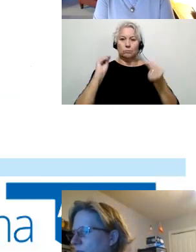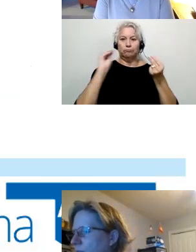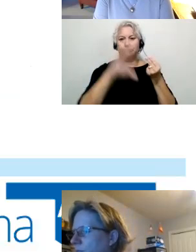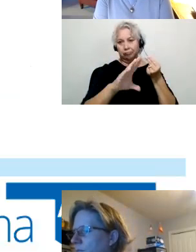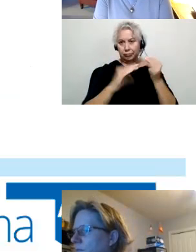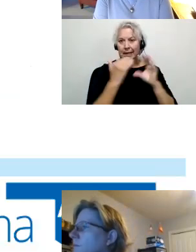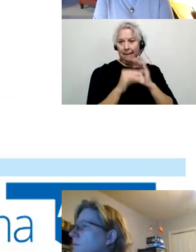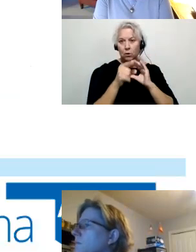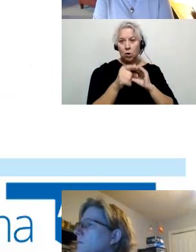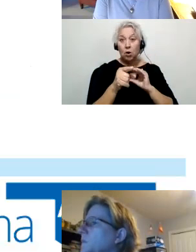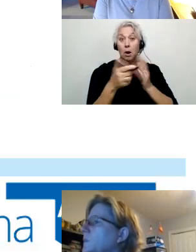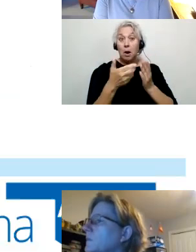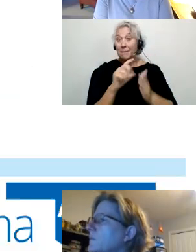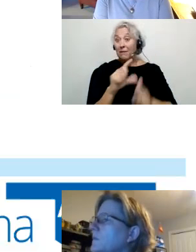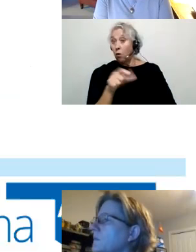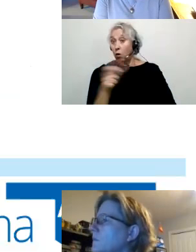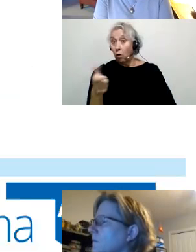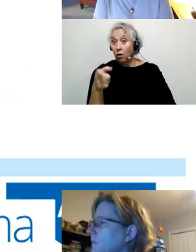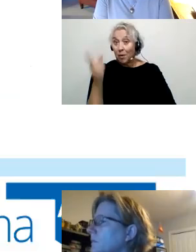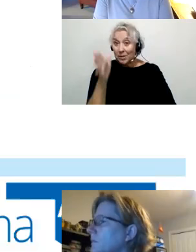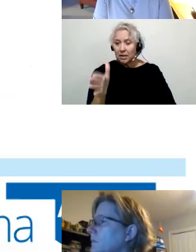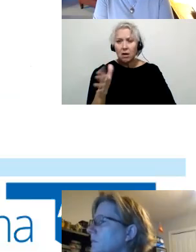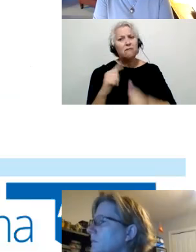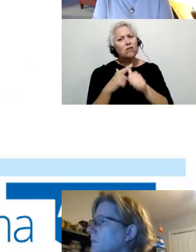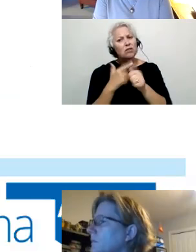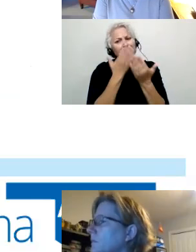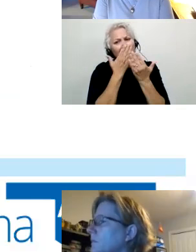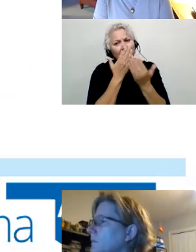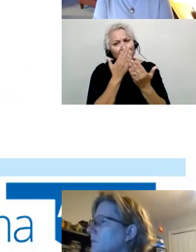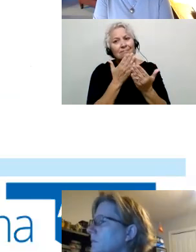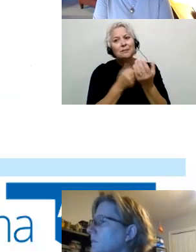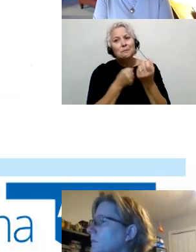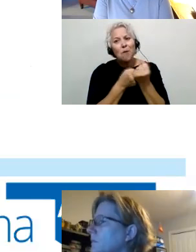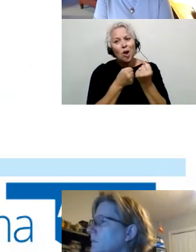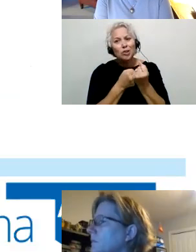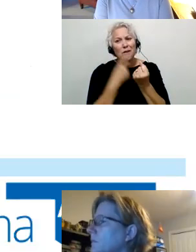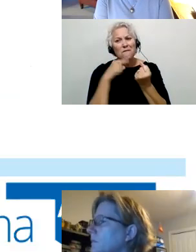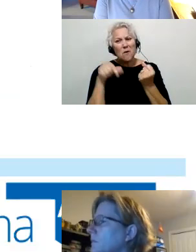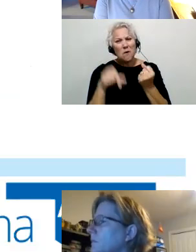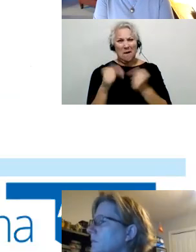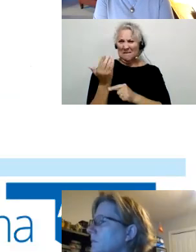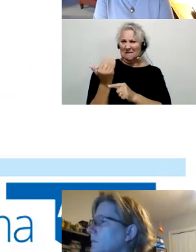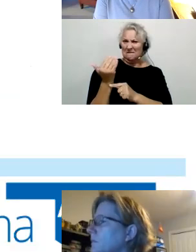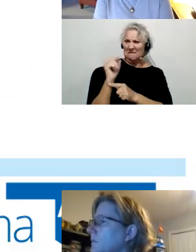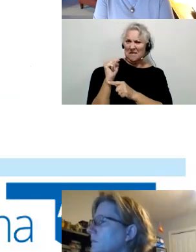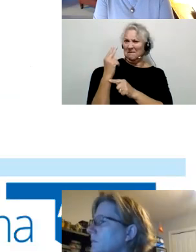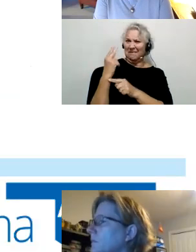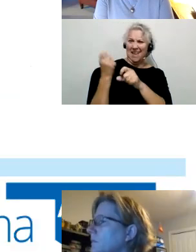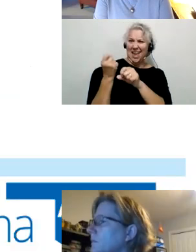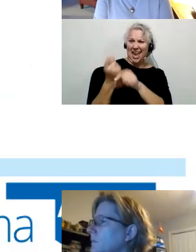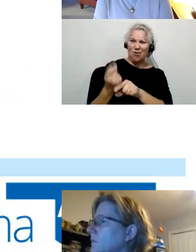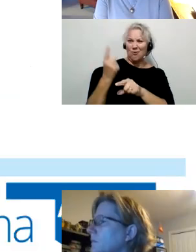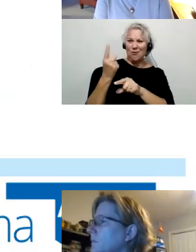Before we turn it over to the presenter, I want to say thank you to our sponsors for this 15th annual OTI. That